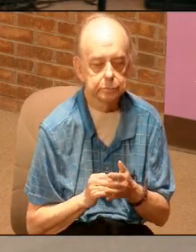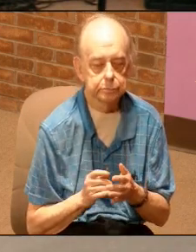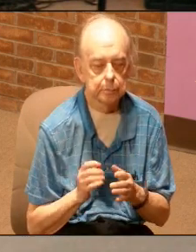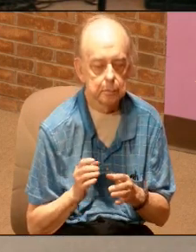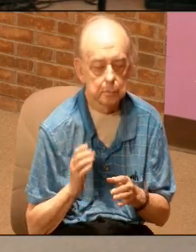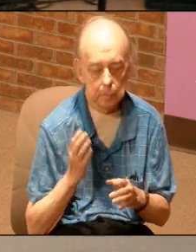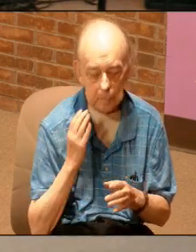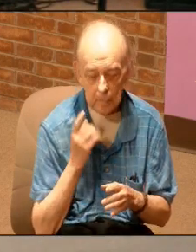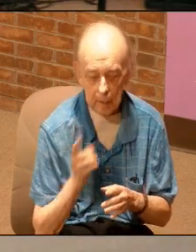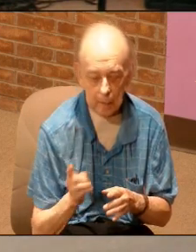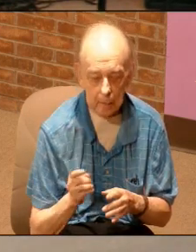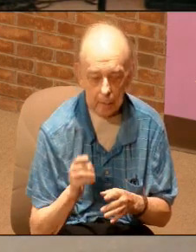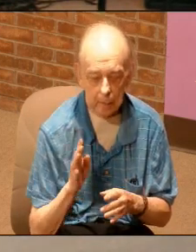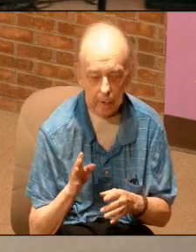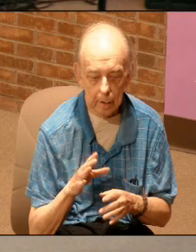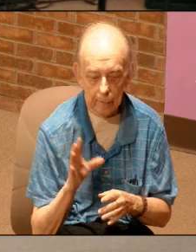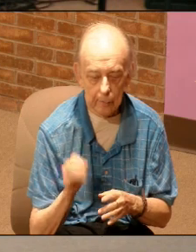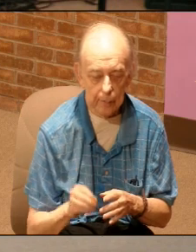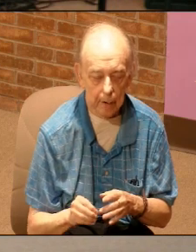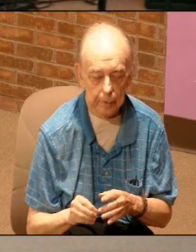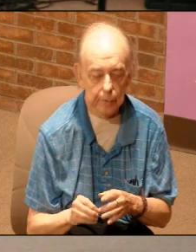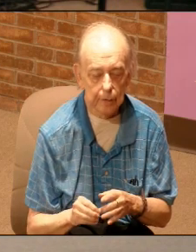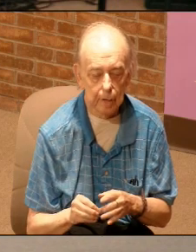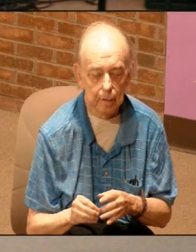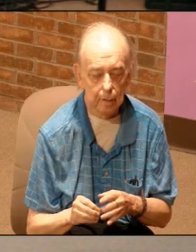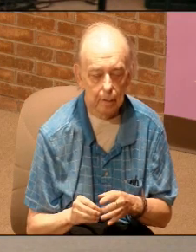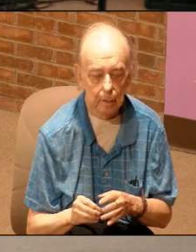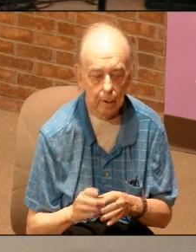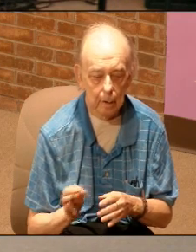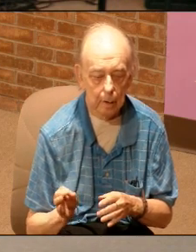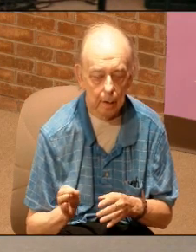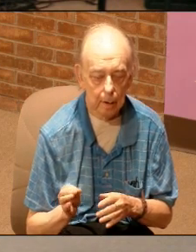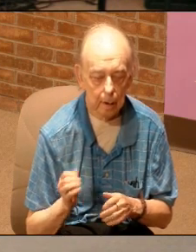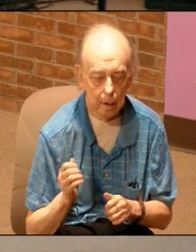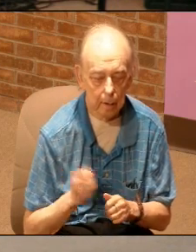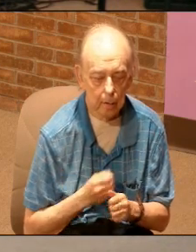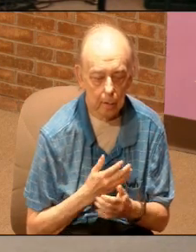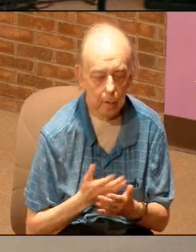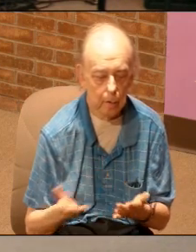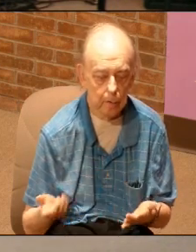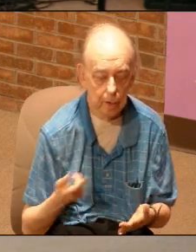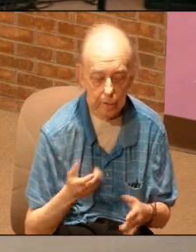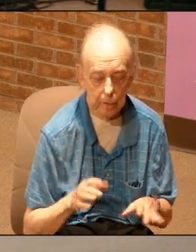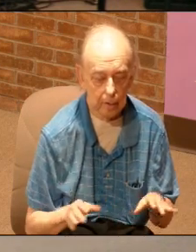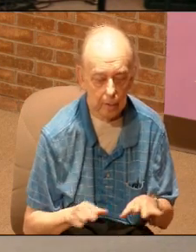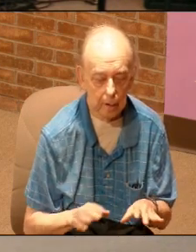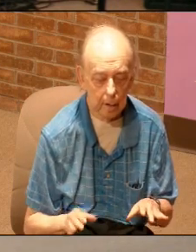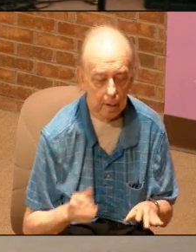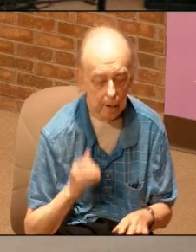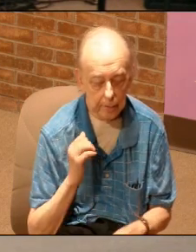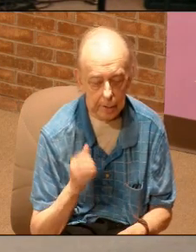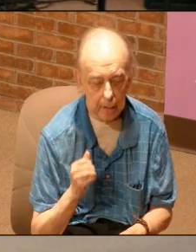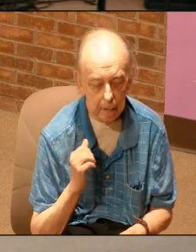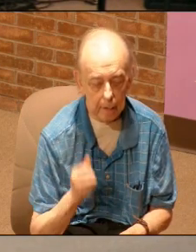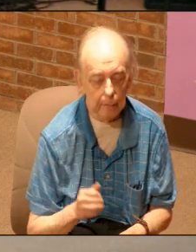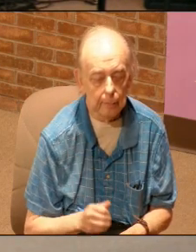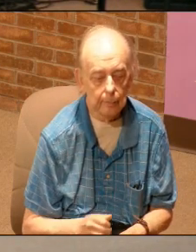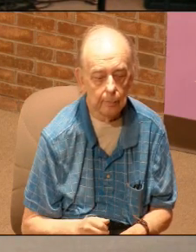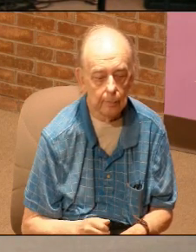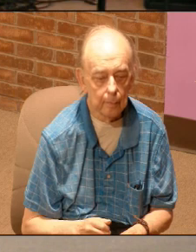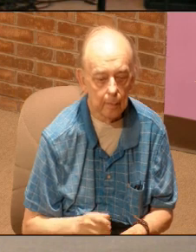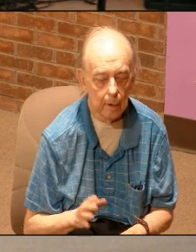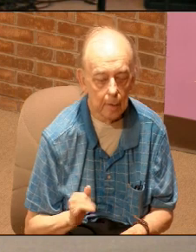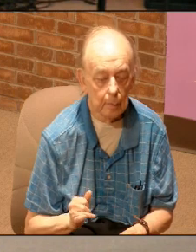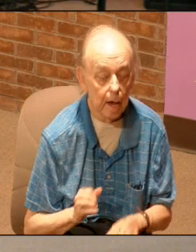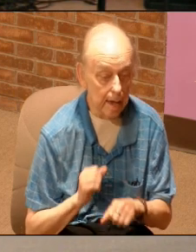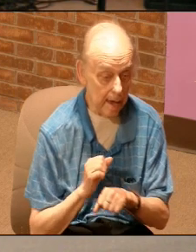Do you know that 45% of everything you do every day is by